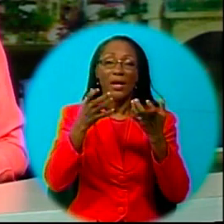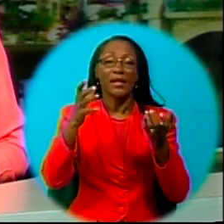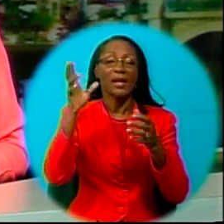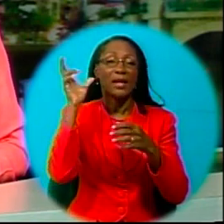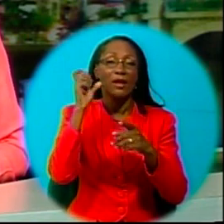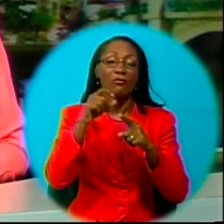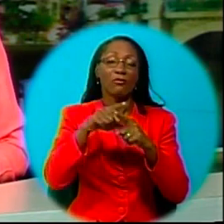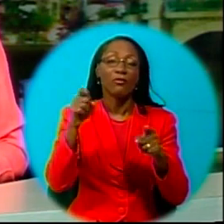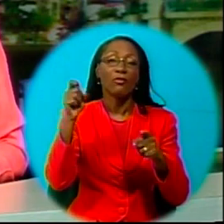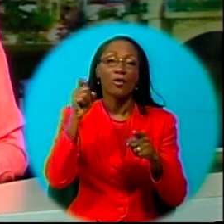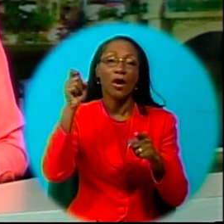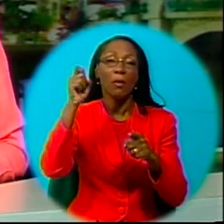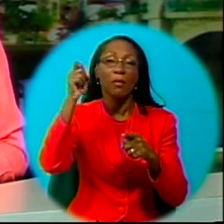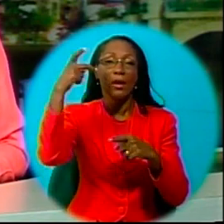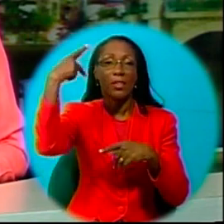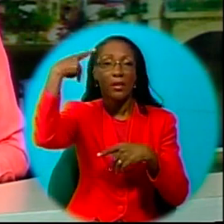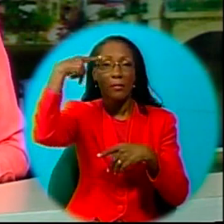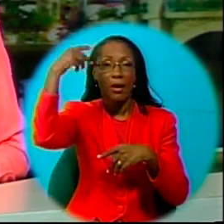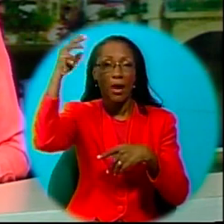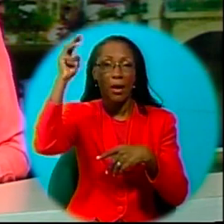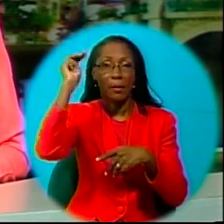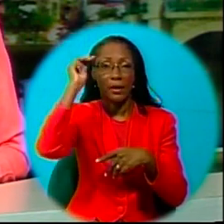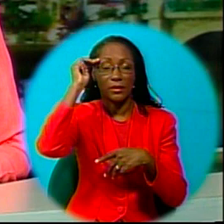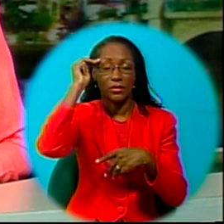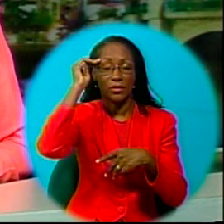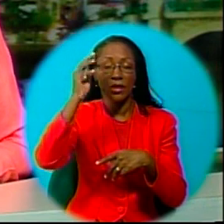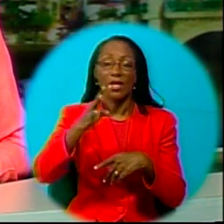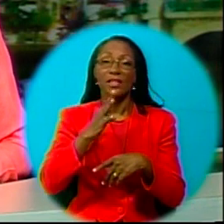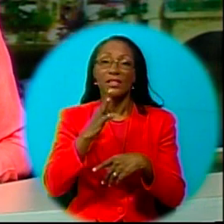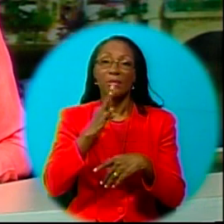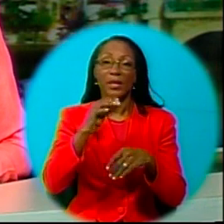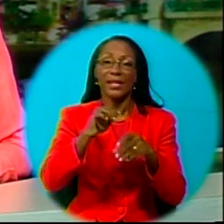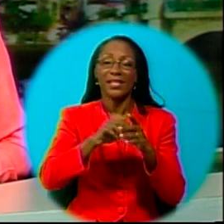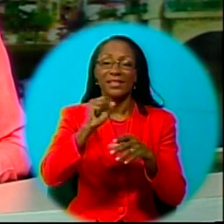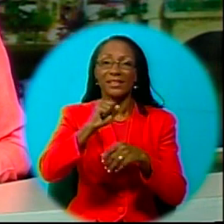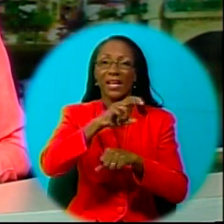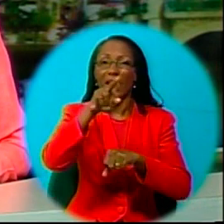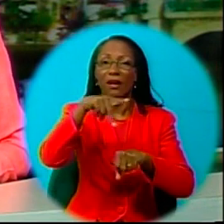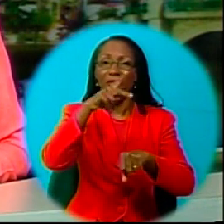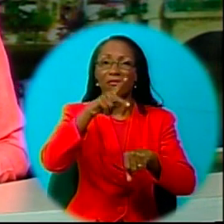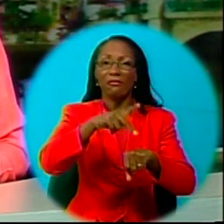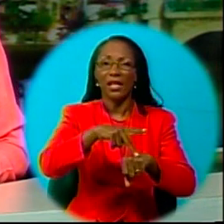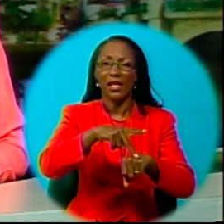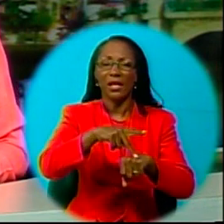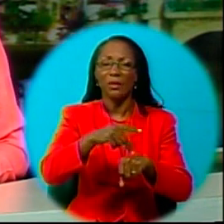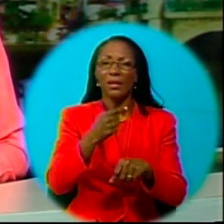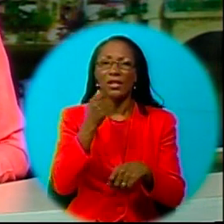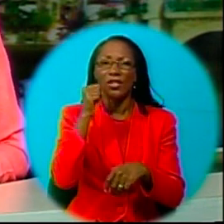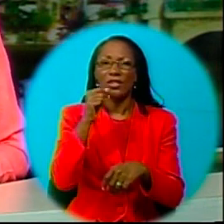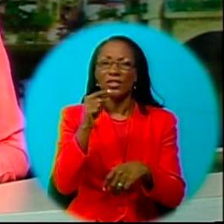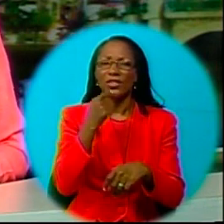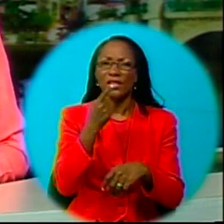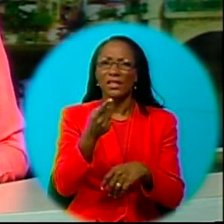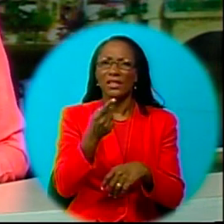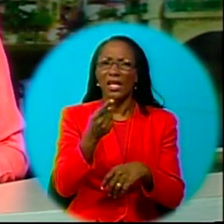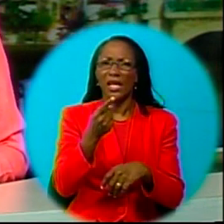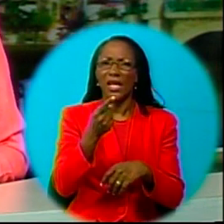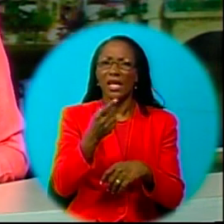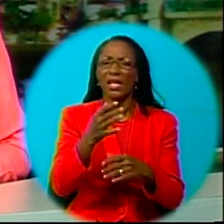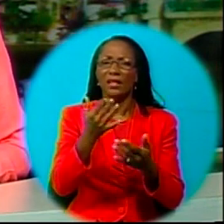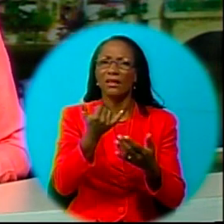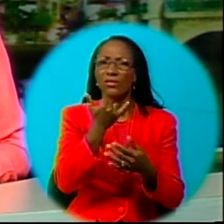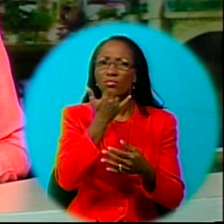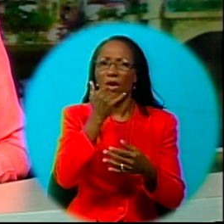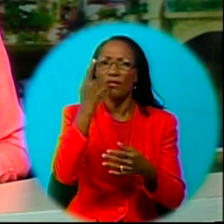South Branch meeting at Rice's Pavilion last evening. She was critical of the amount of travel being undertaken by government